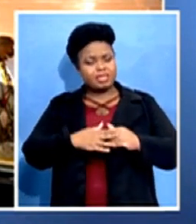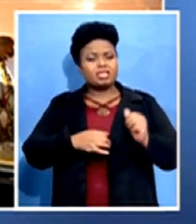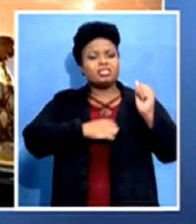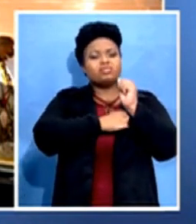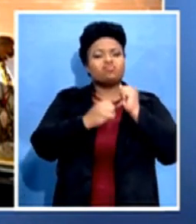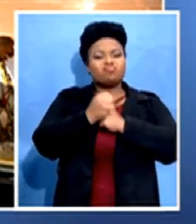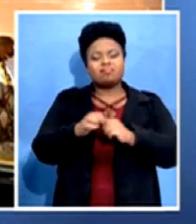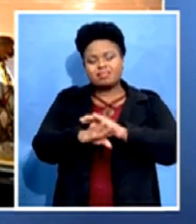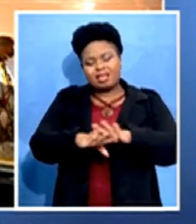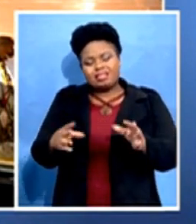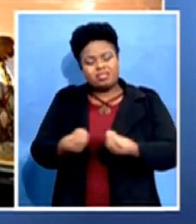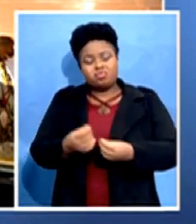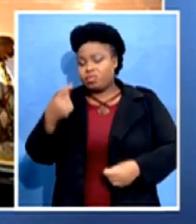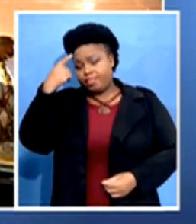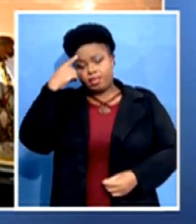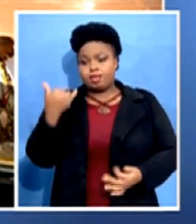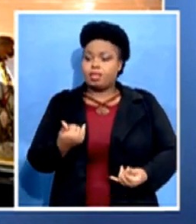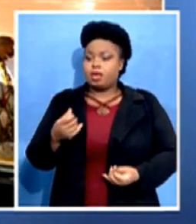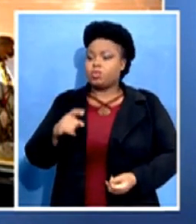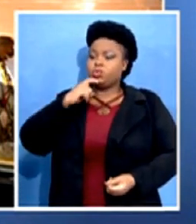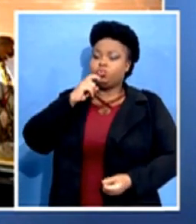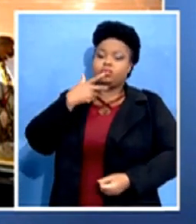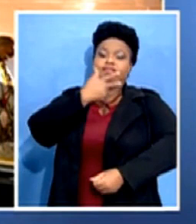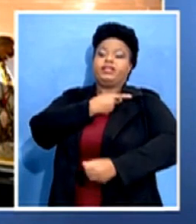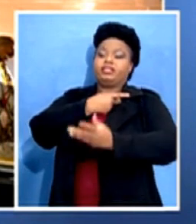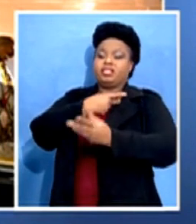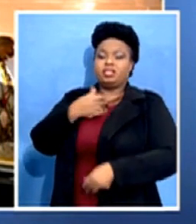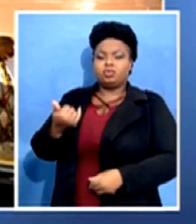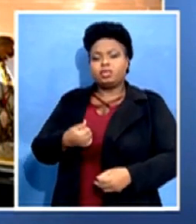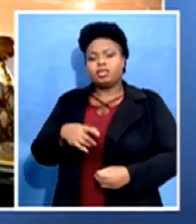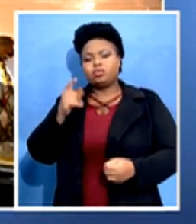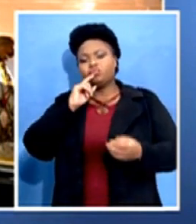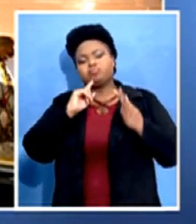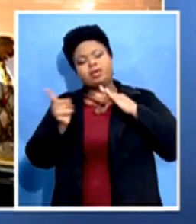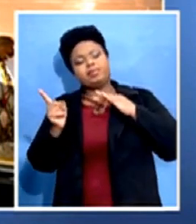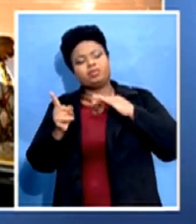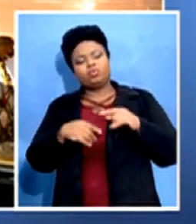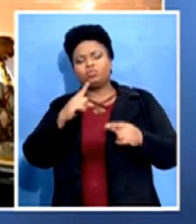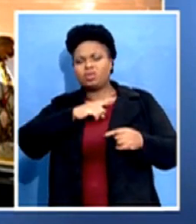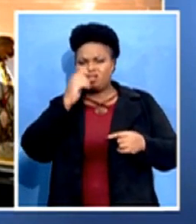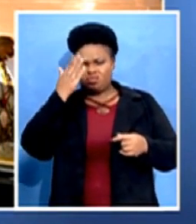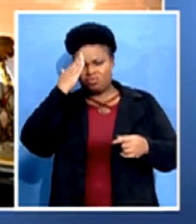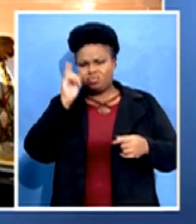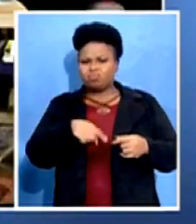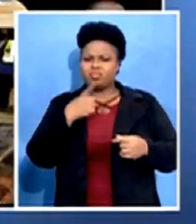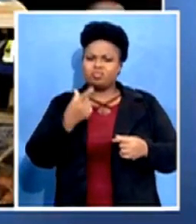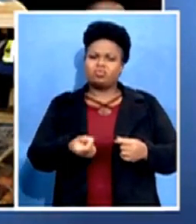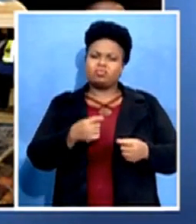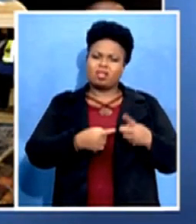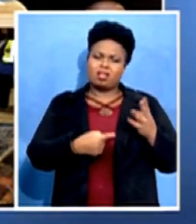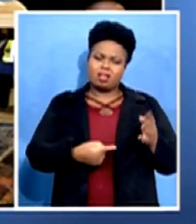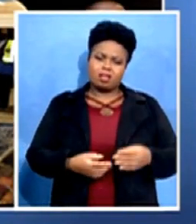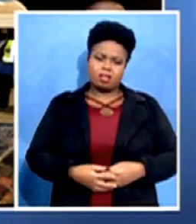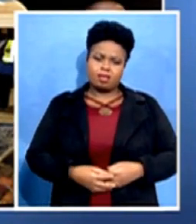to use a vaccine as your escape to do what you are supposed to do. Rich, young nurses who